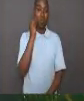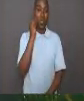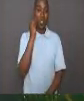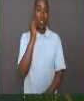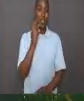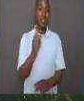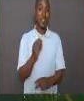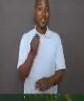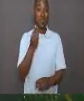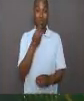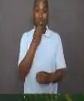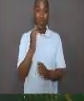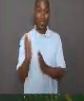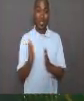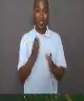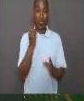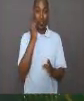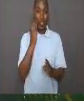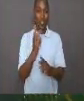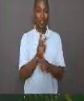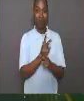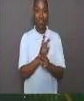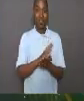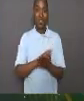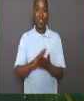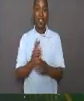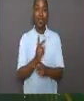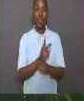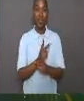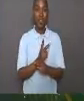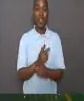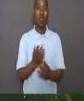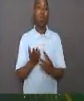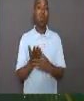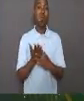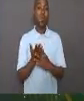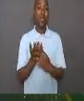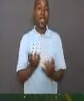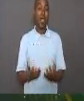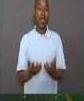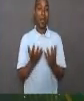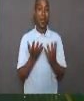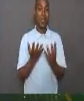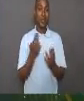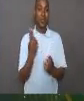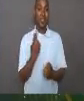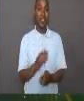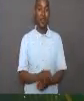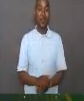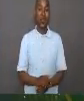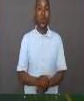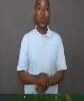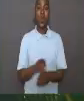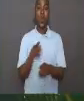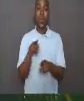and kitchen clean, cooking your meat, or giving your pets or farm